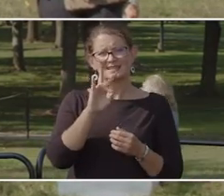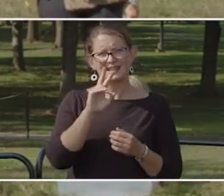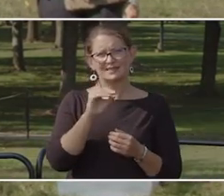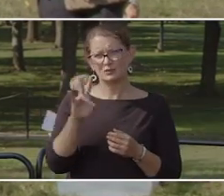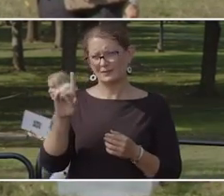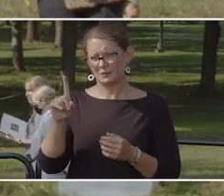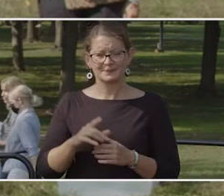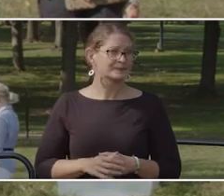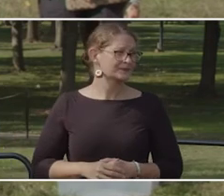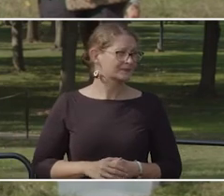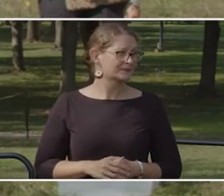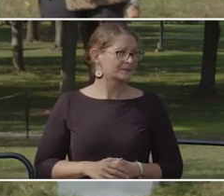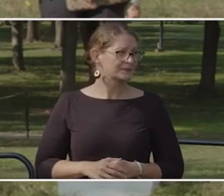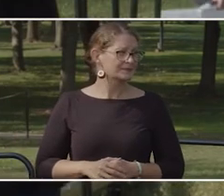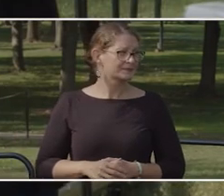1970-1971.